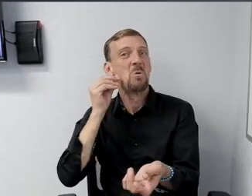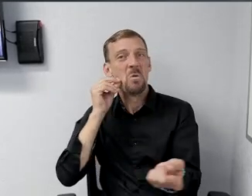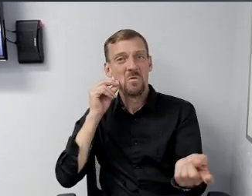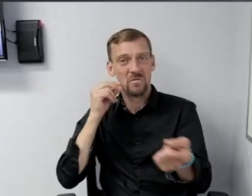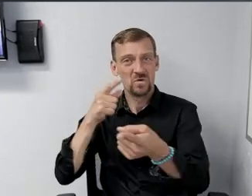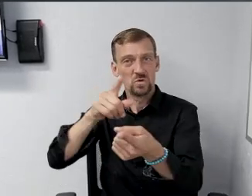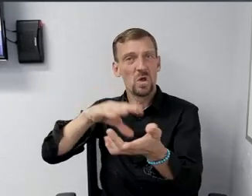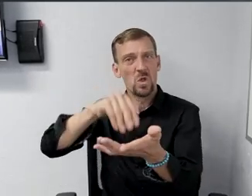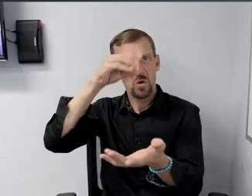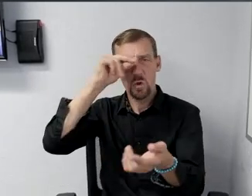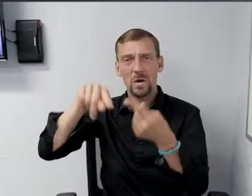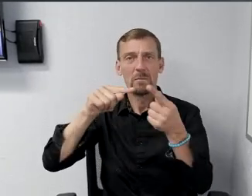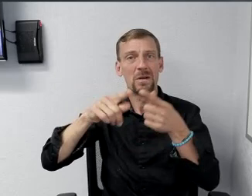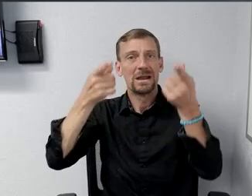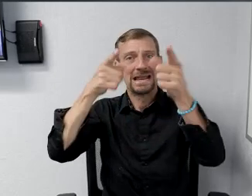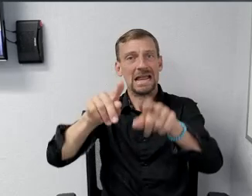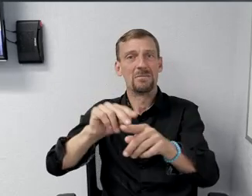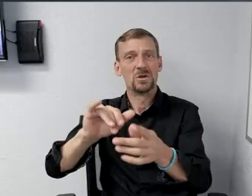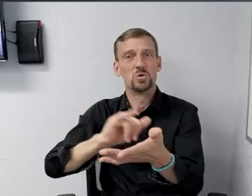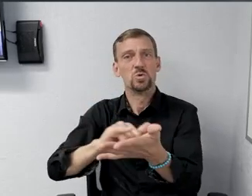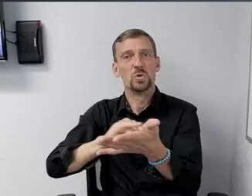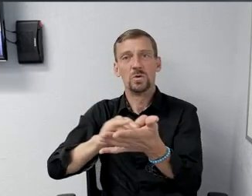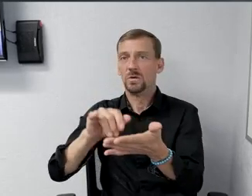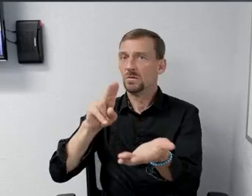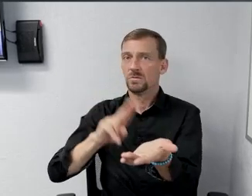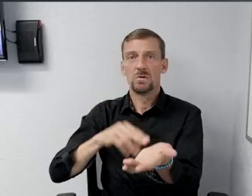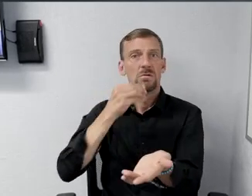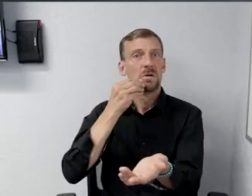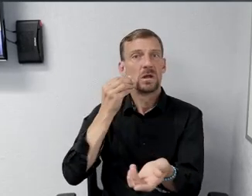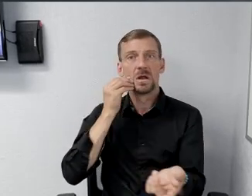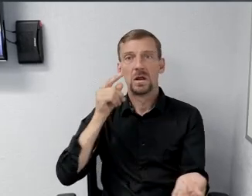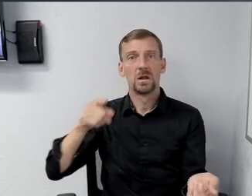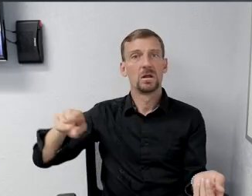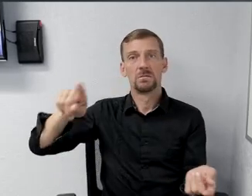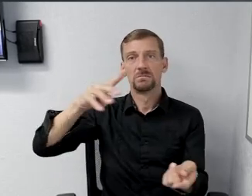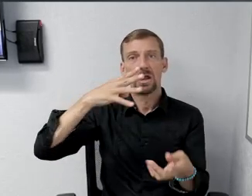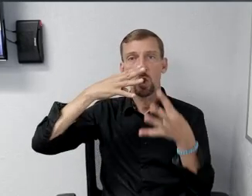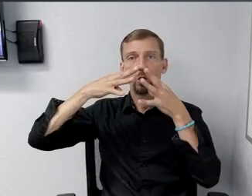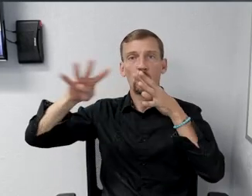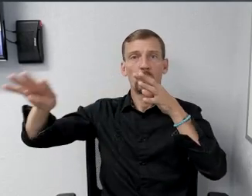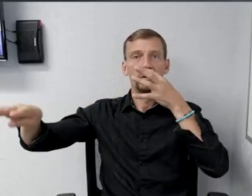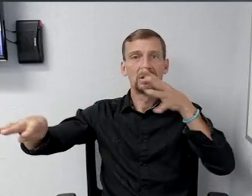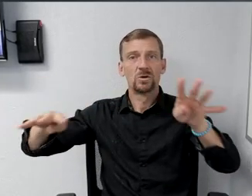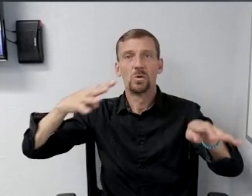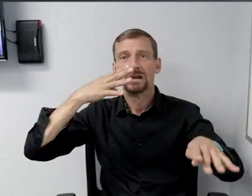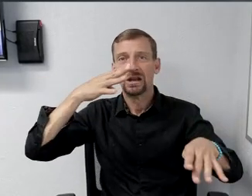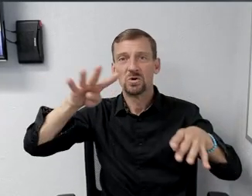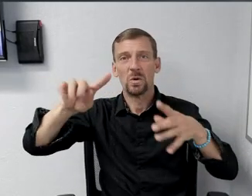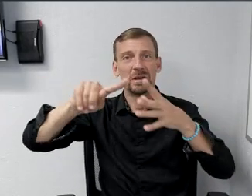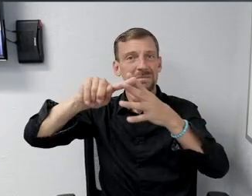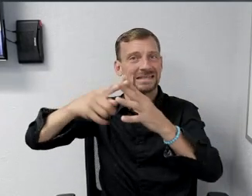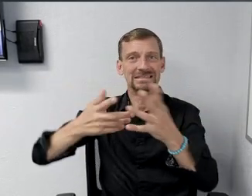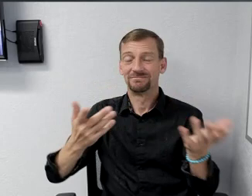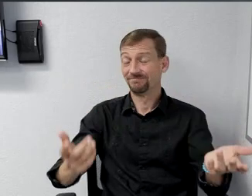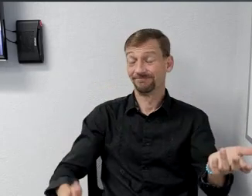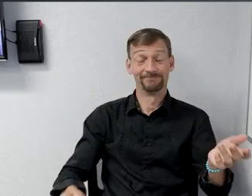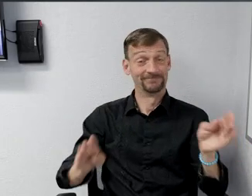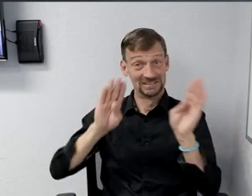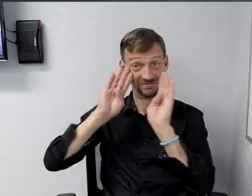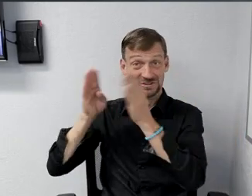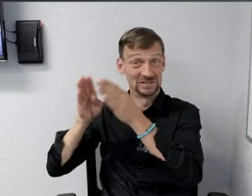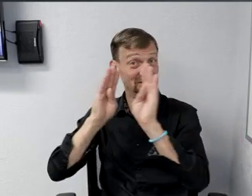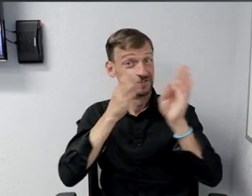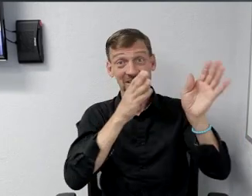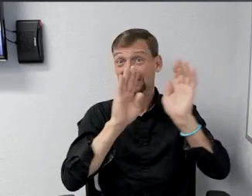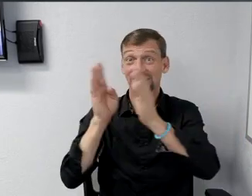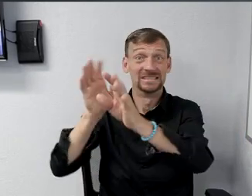about what happened in New York, that the nursing homes were pretty much ignored in the beginning. There was really no focus on